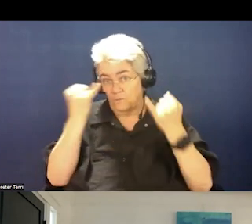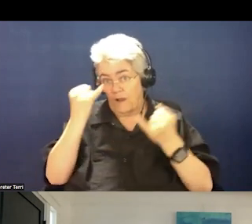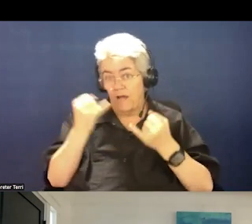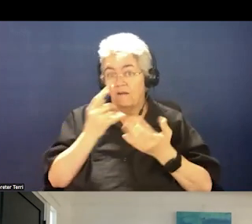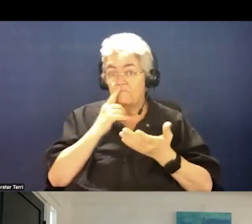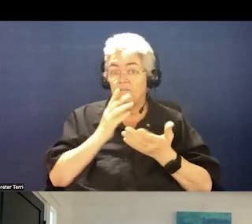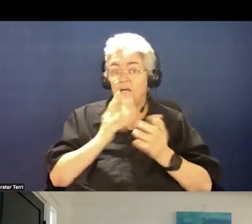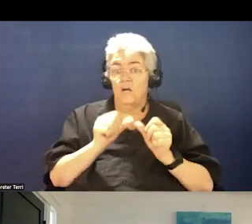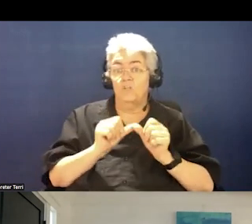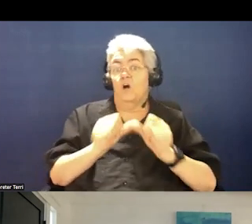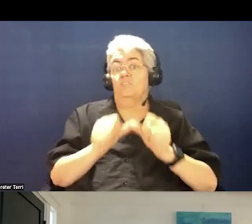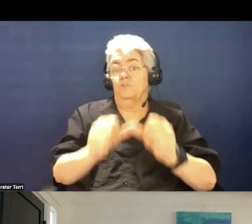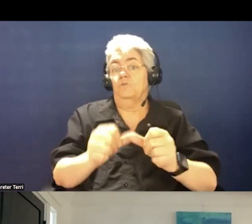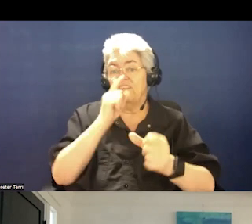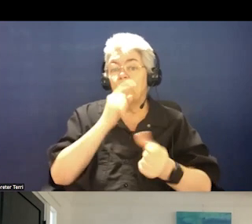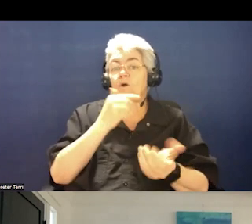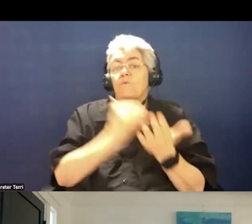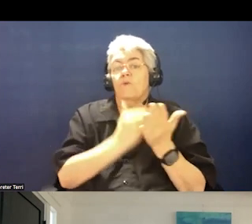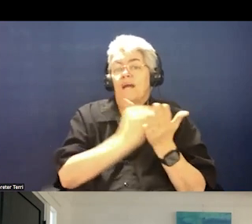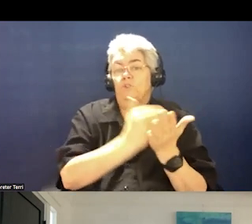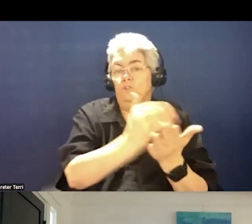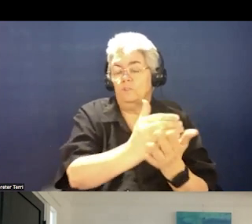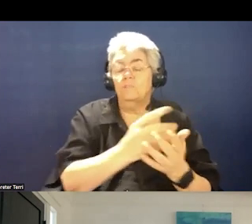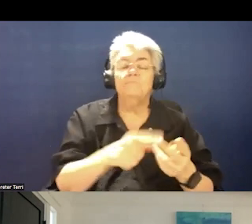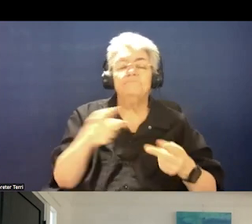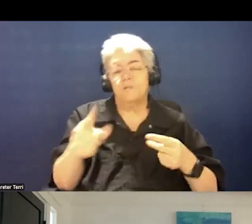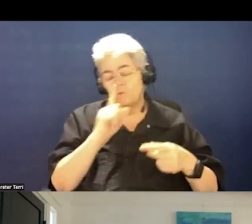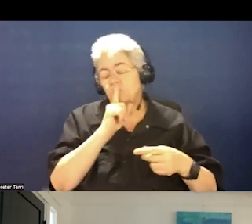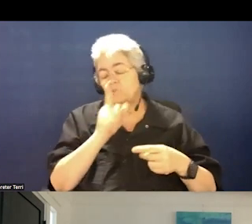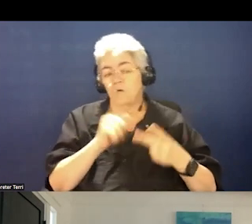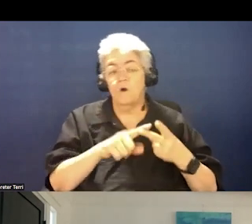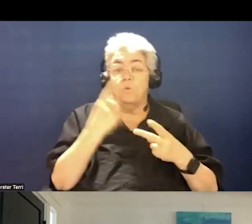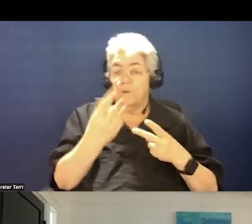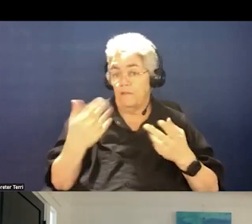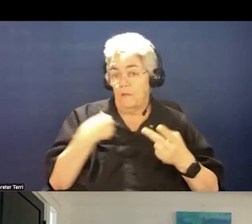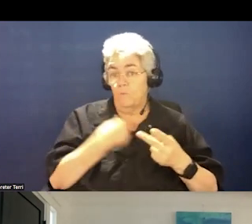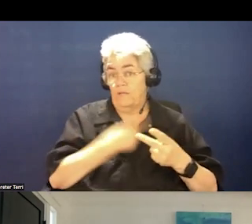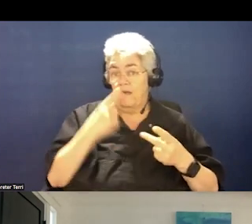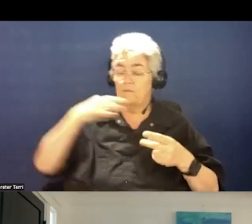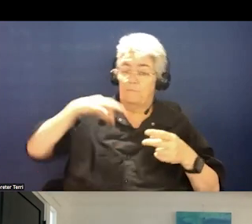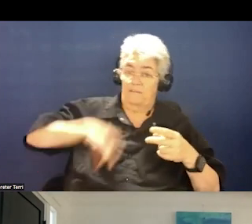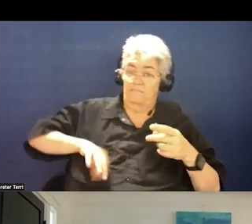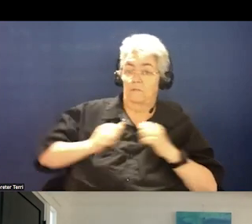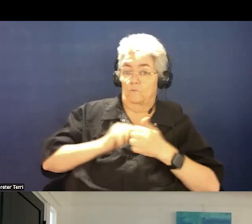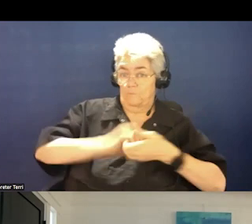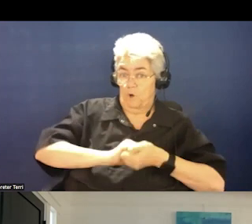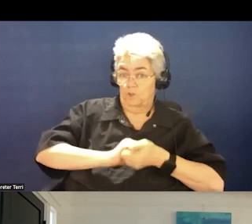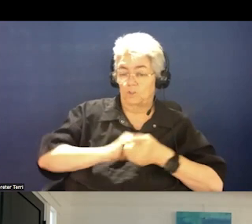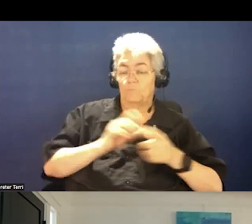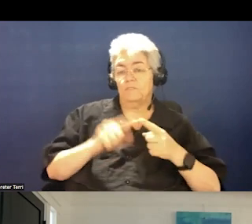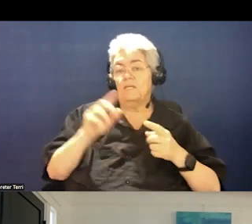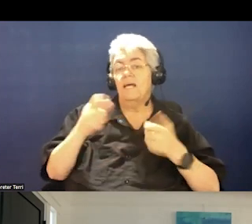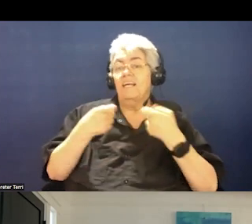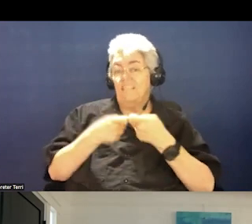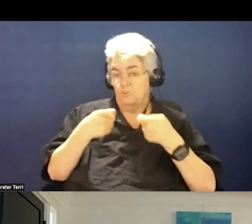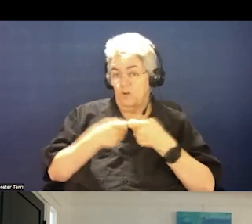just really quickly what that looks like? Sure. Well, one of the things that we have benefited with in our partnership is that the electronic medical